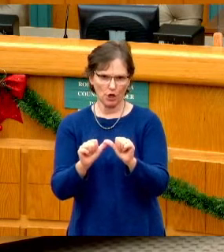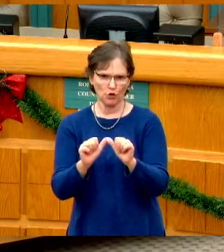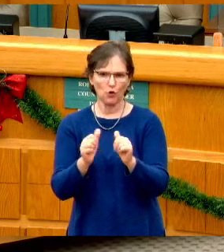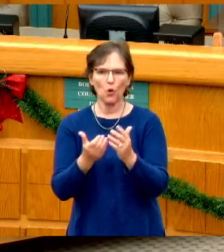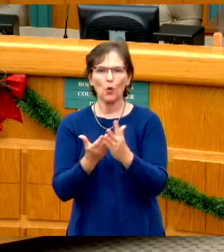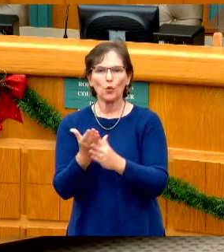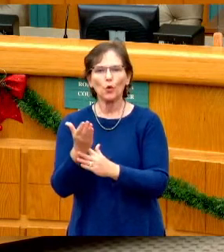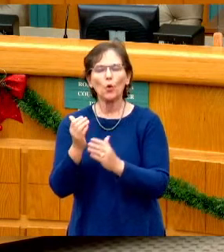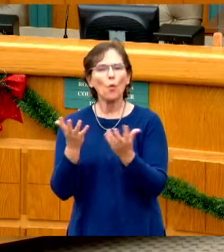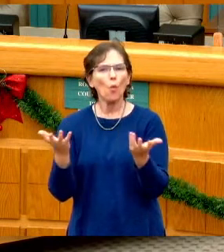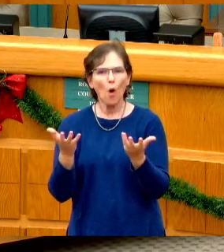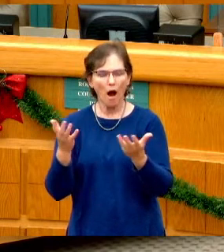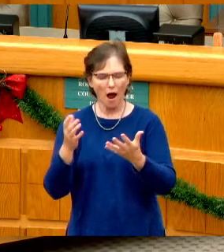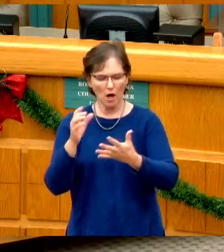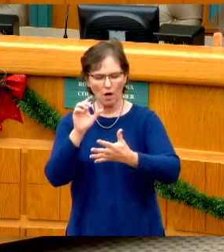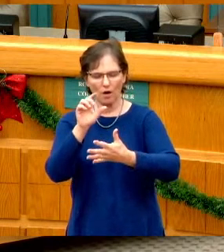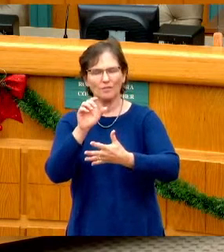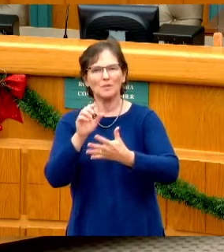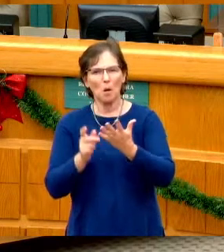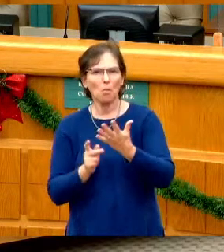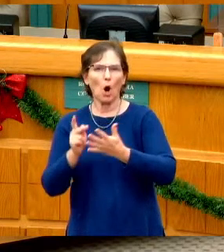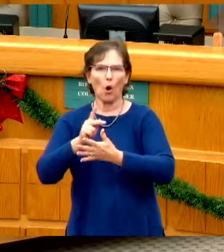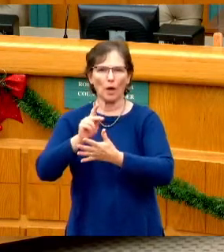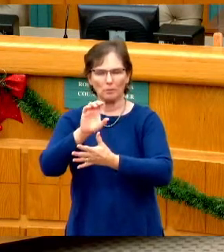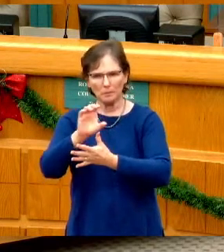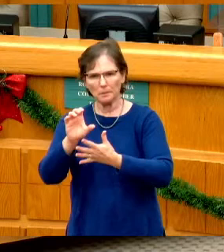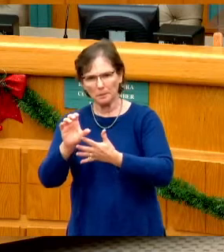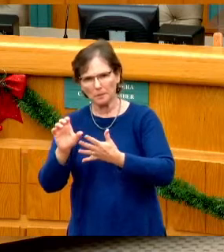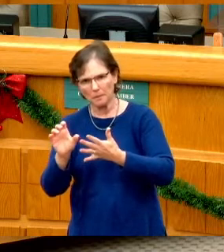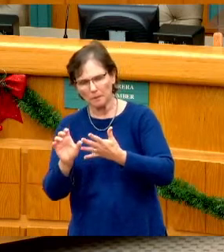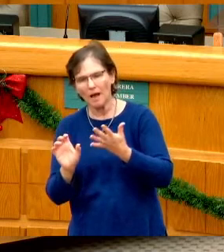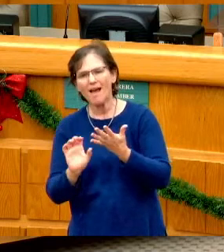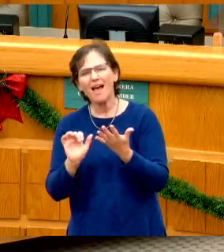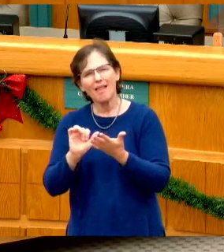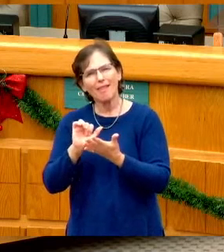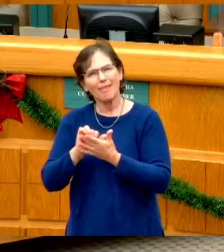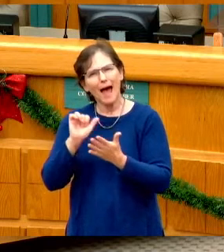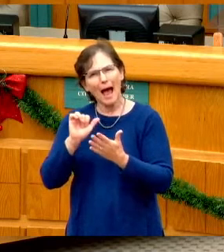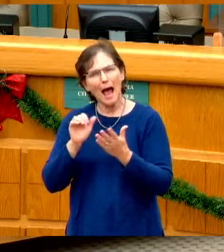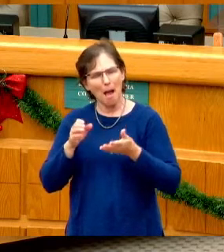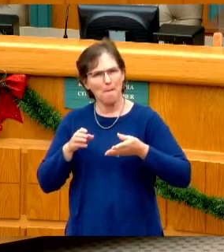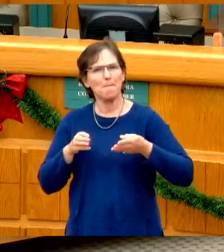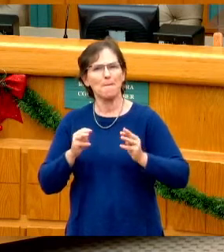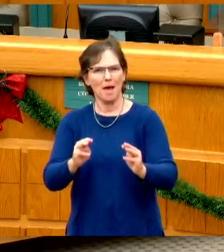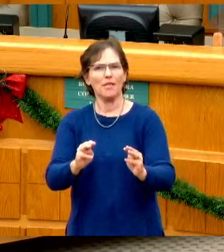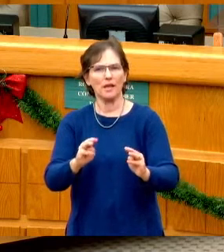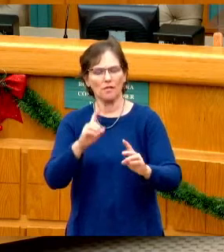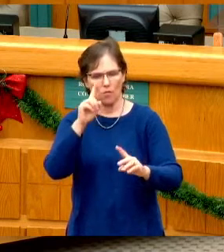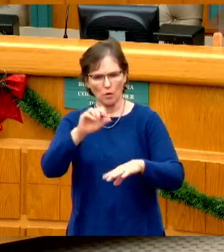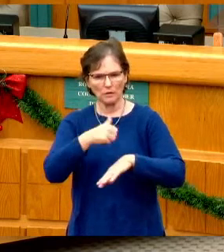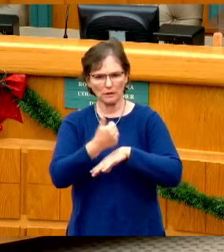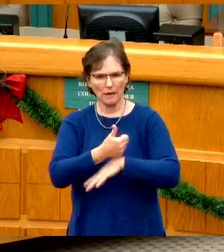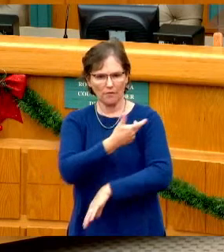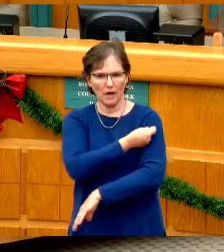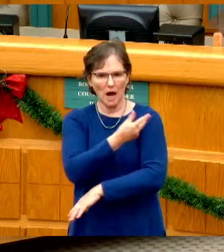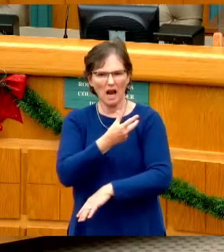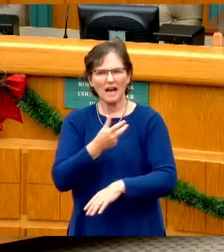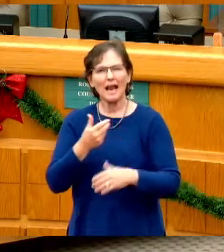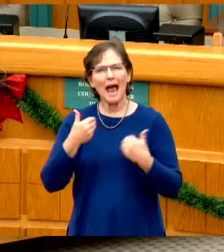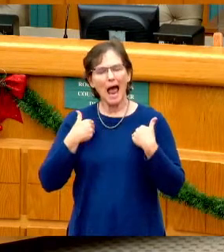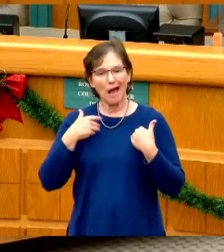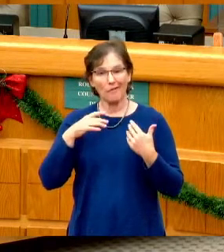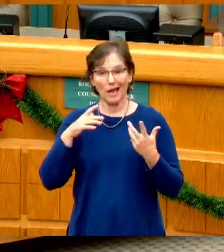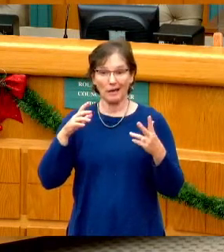approach. This method was recommended and approved by what's called an expert vaccine allocation